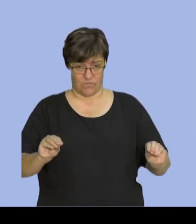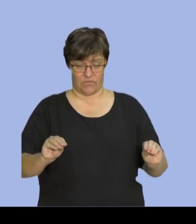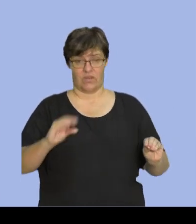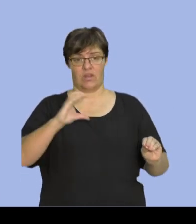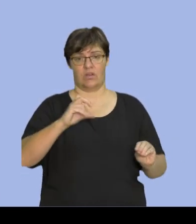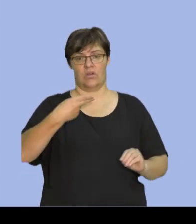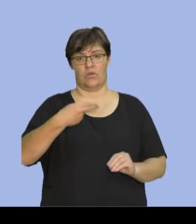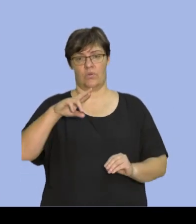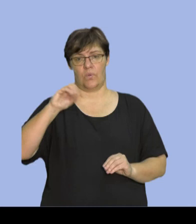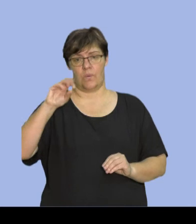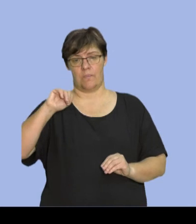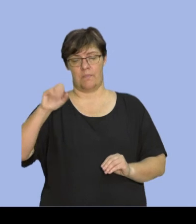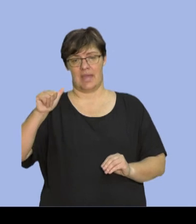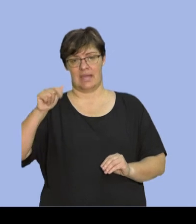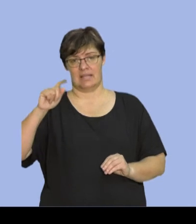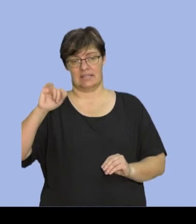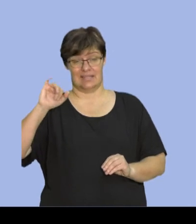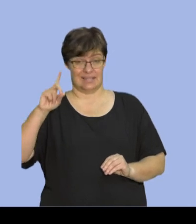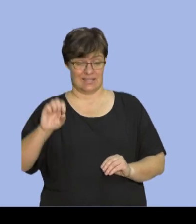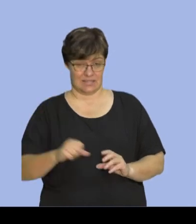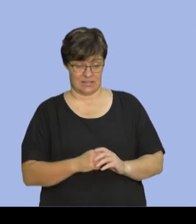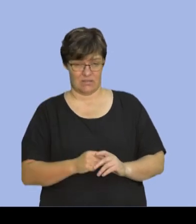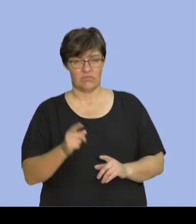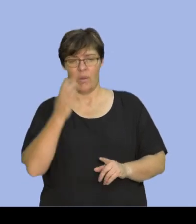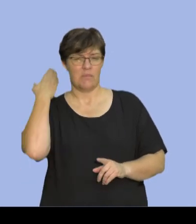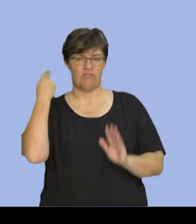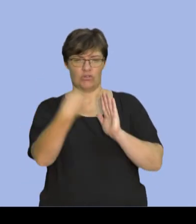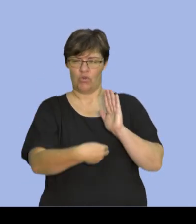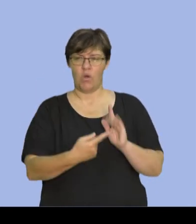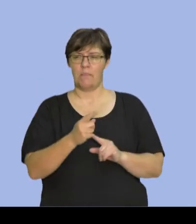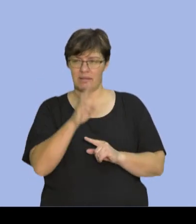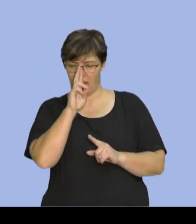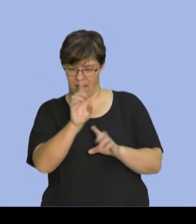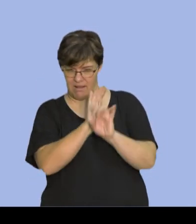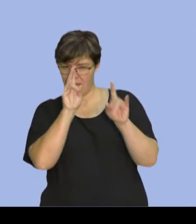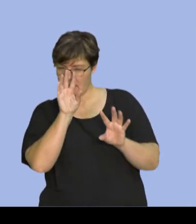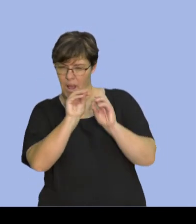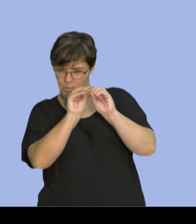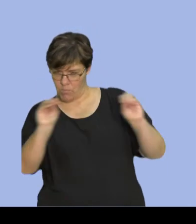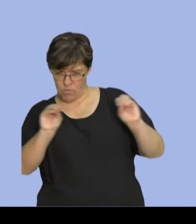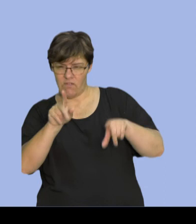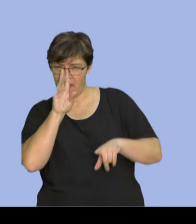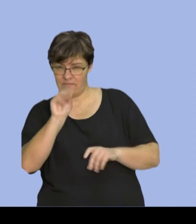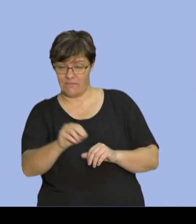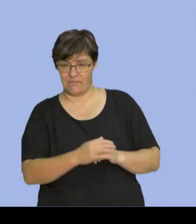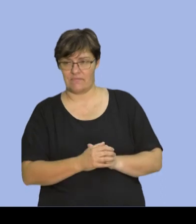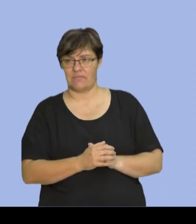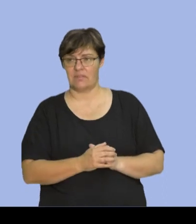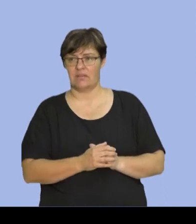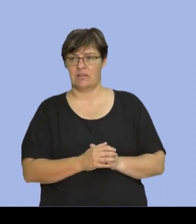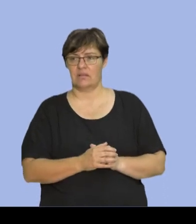the opposite poles, not as distinct as the diagrams that we've drawn, but clearly a movement to the opposite poles. And